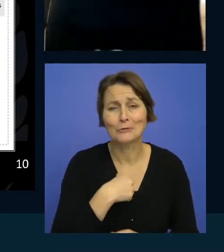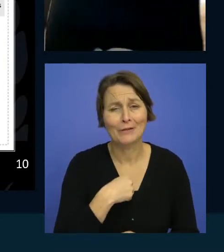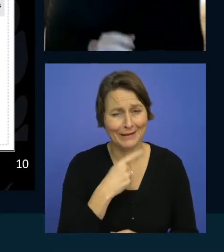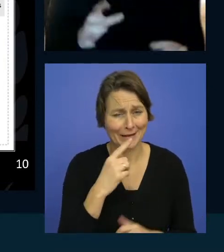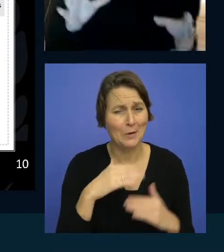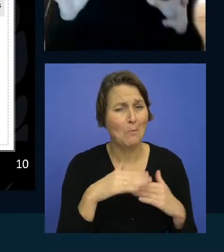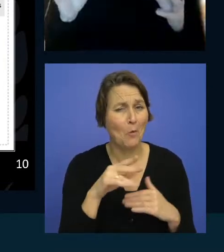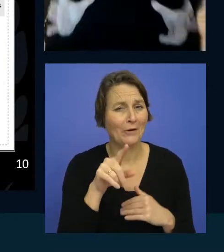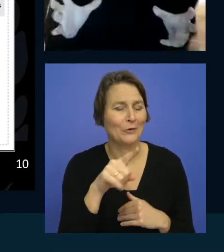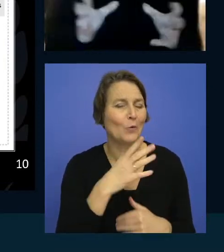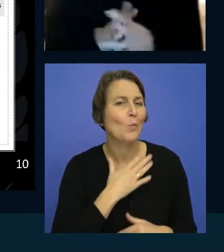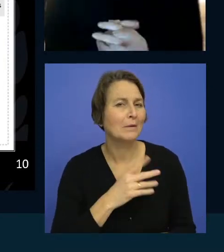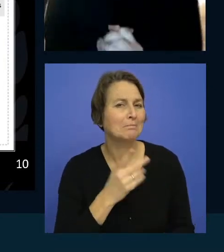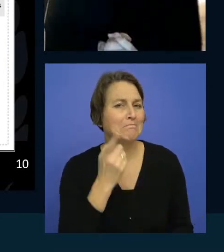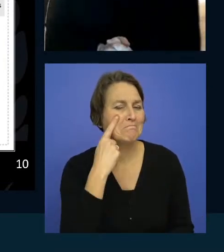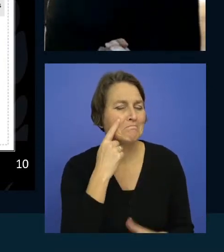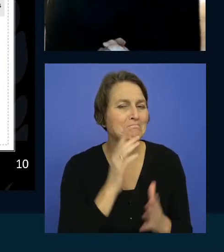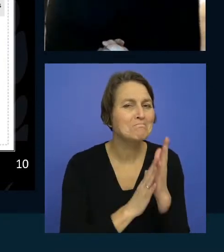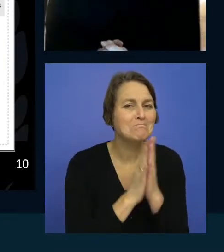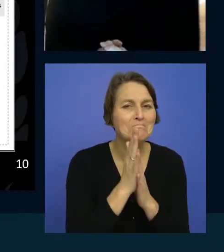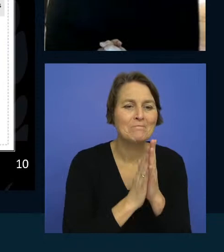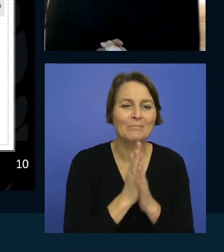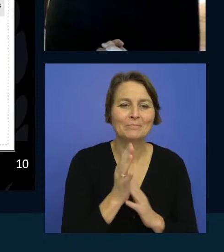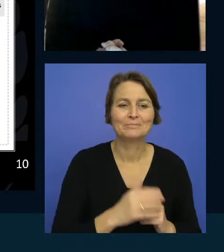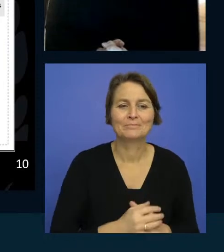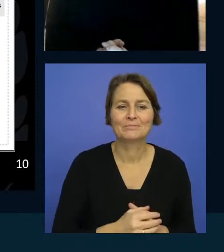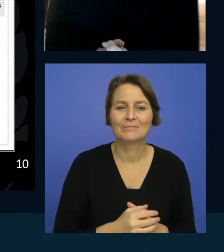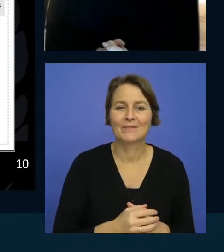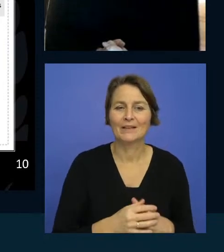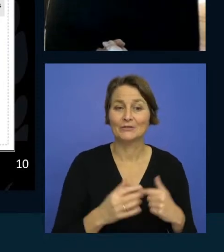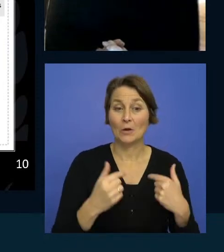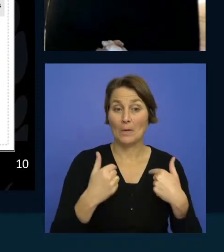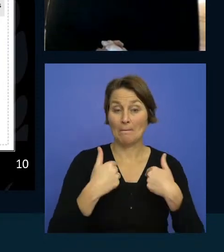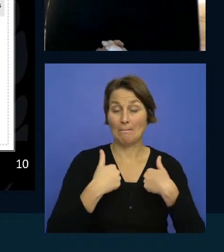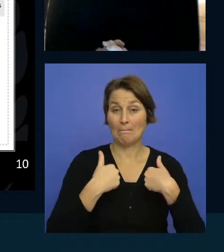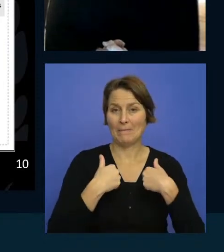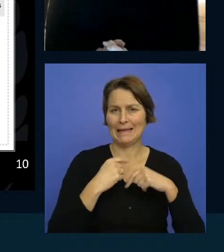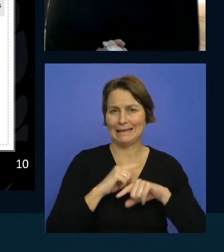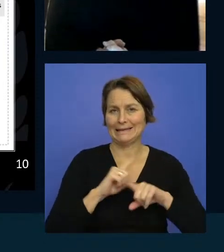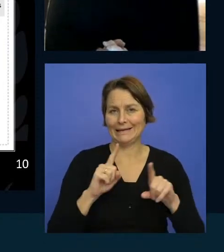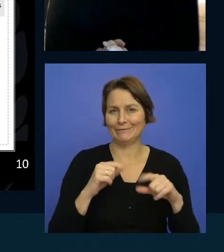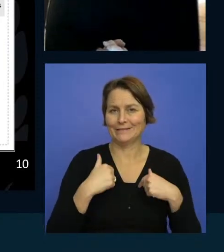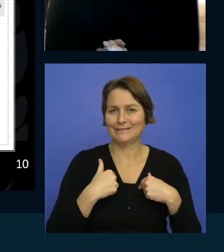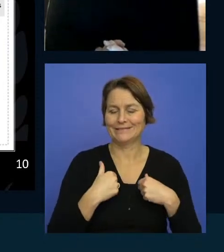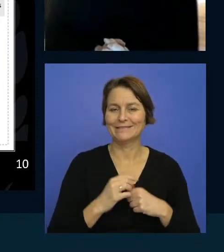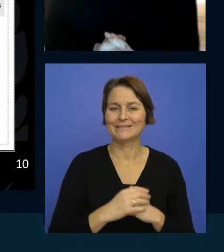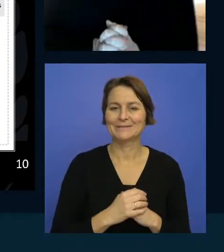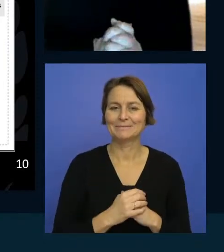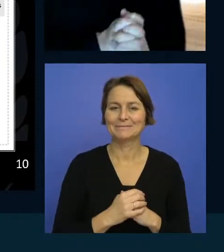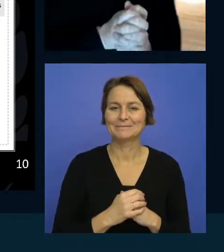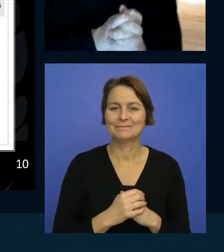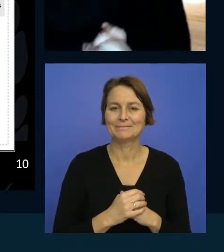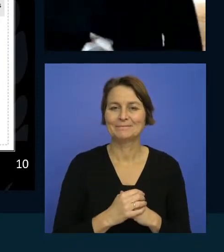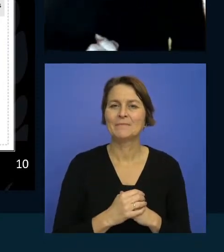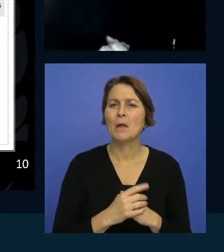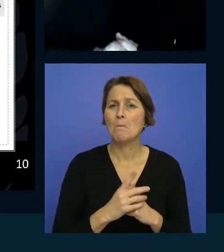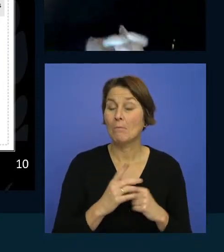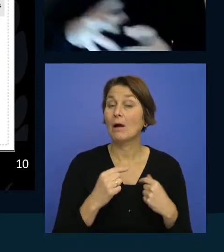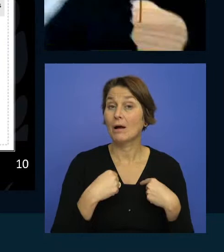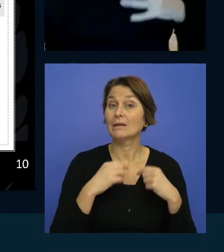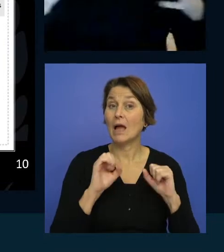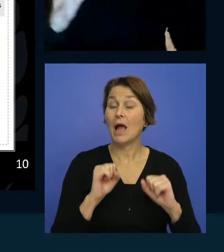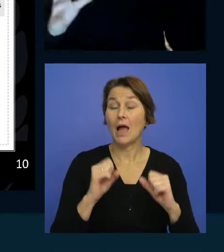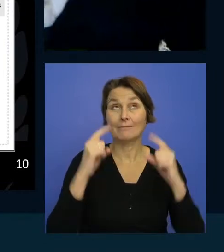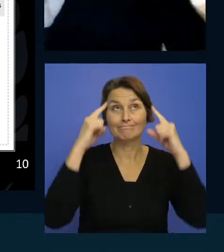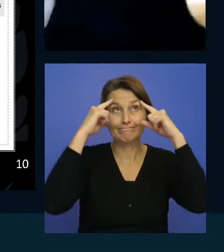angle. Of course, I'm much more of a visual person in my head, but also a solution architect. So I